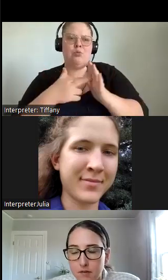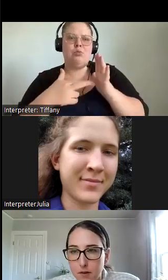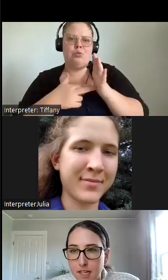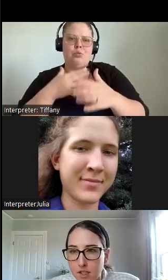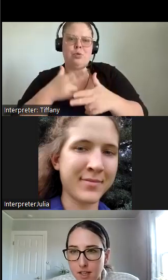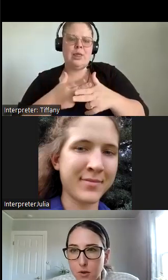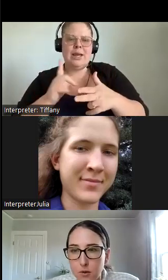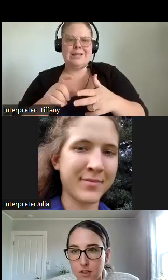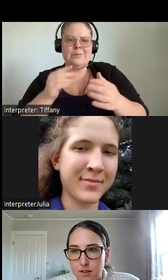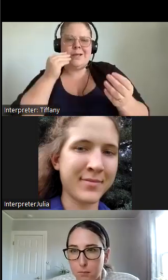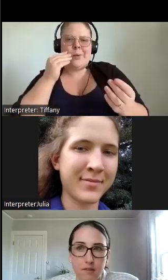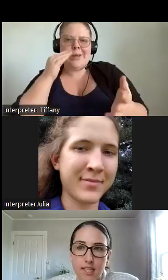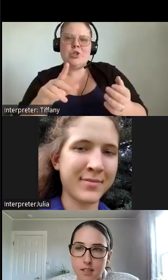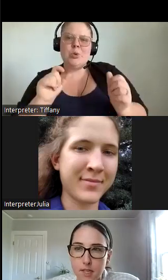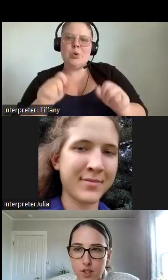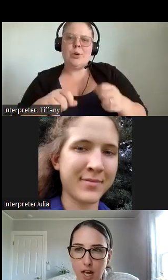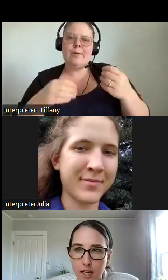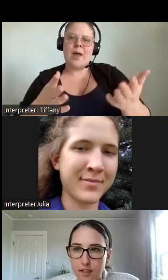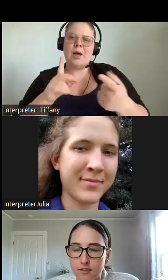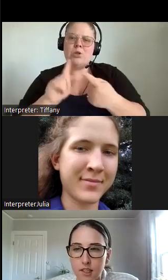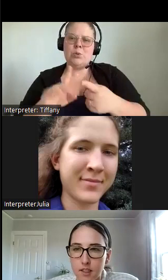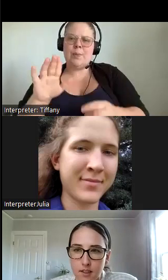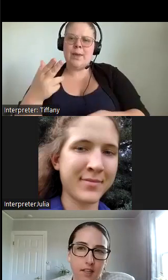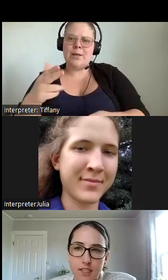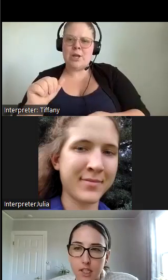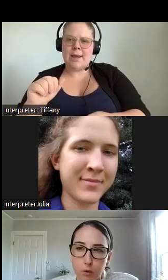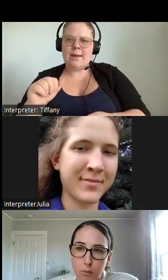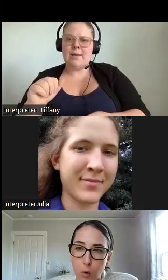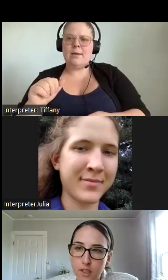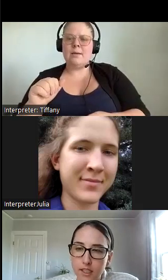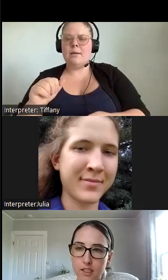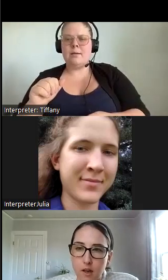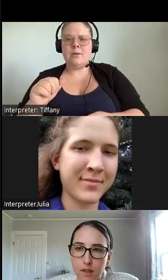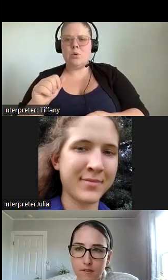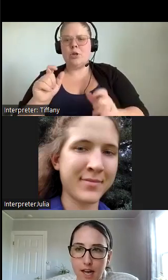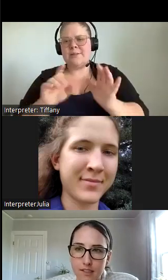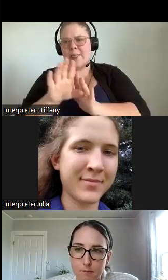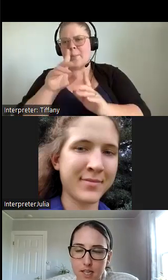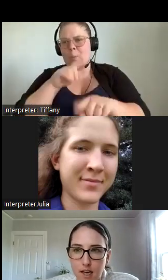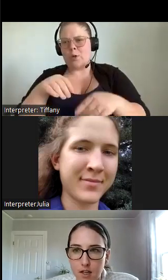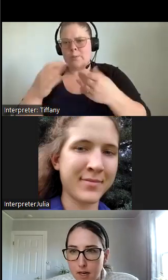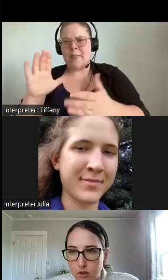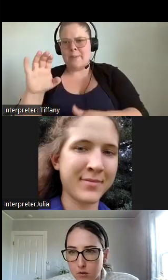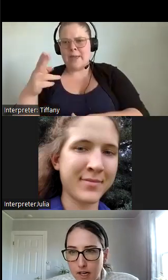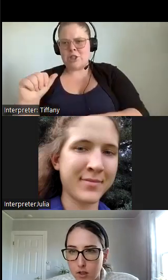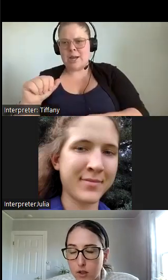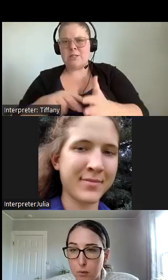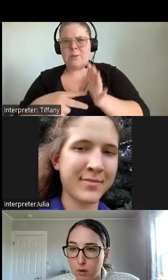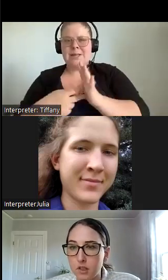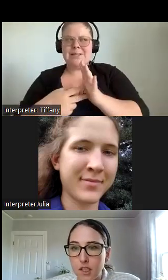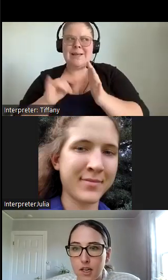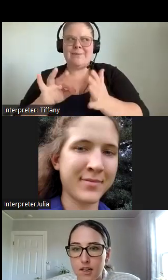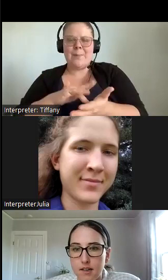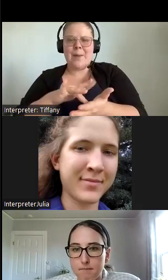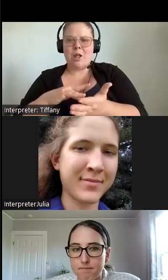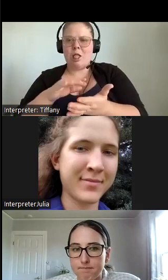need to be information that you could provide to the BHA in kind of a single report. And so if that is something that your medical record could